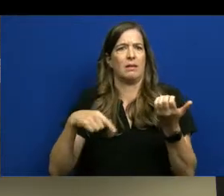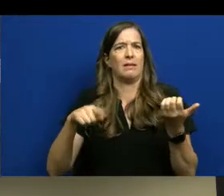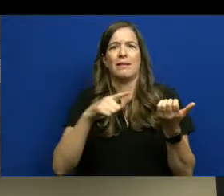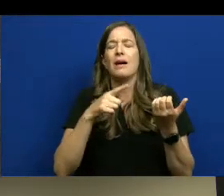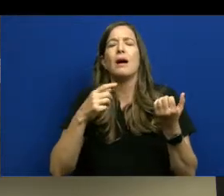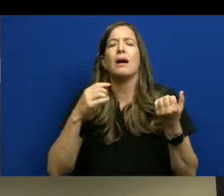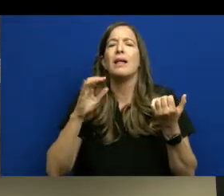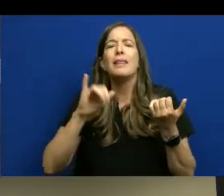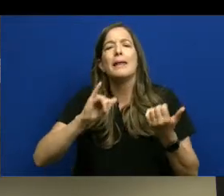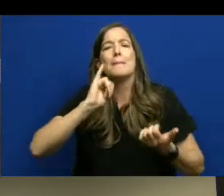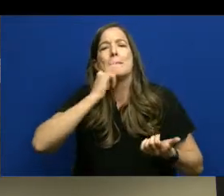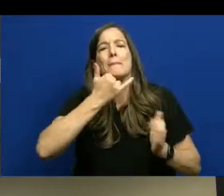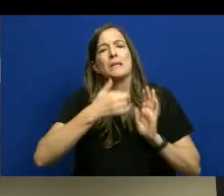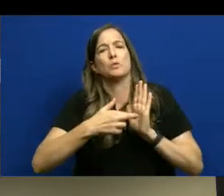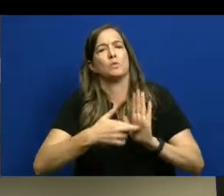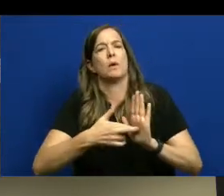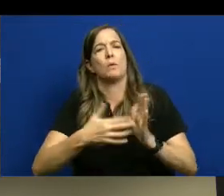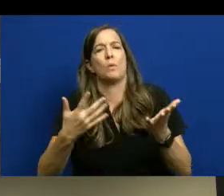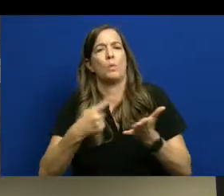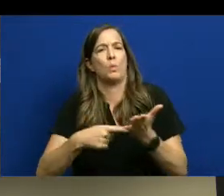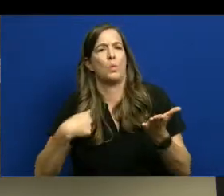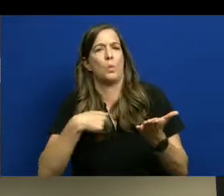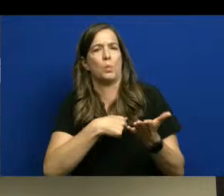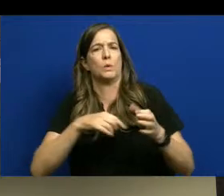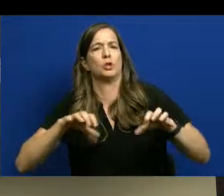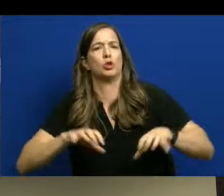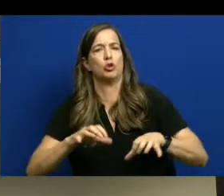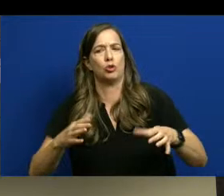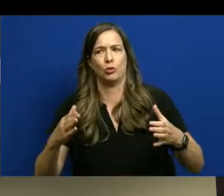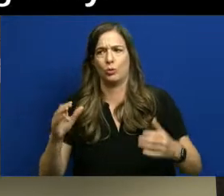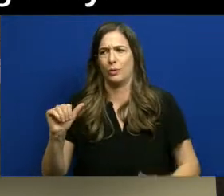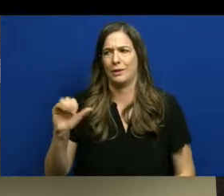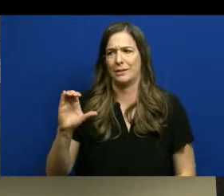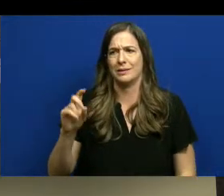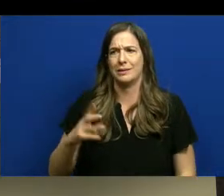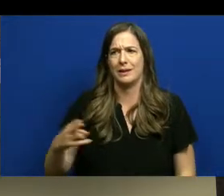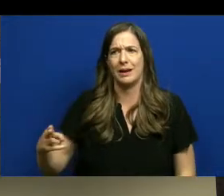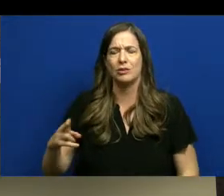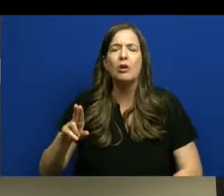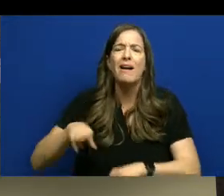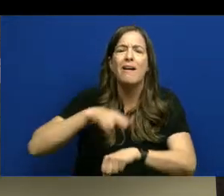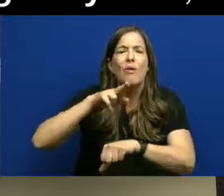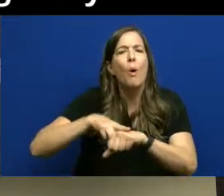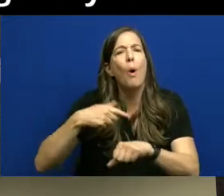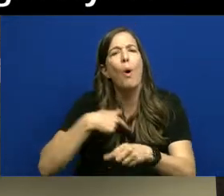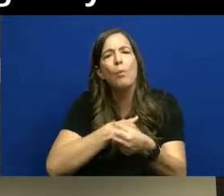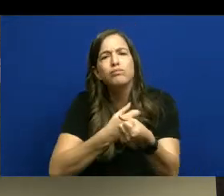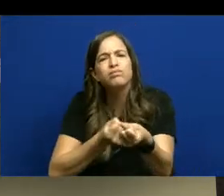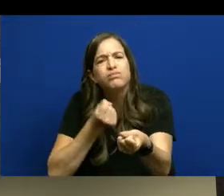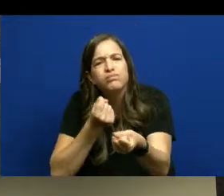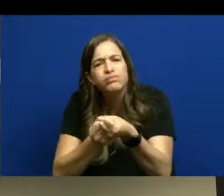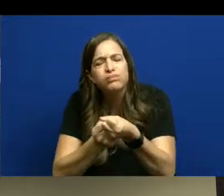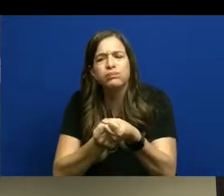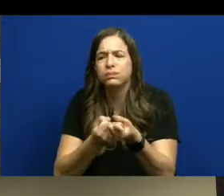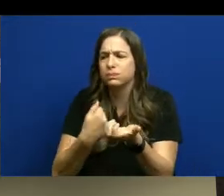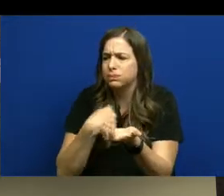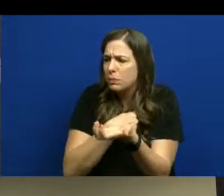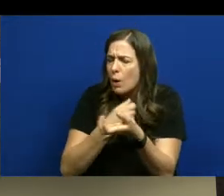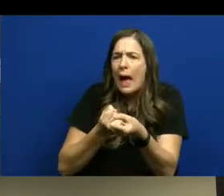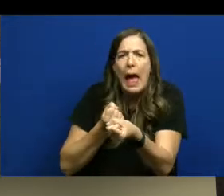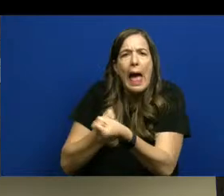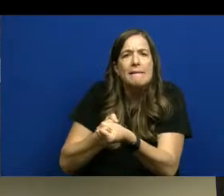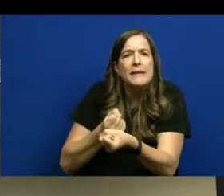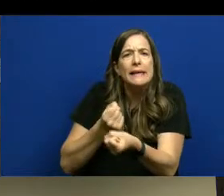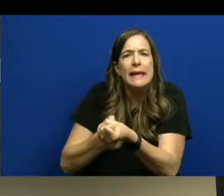misrepresentation of what we do at the agency. We, of course, we support and we advocate and we are